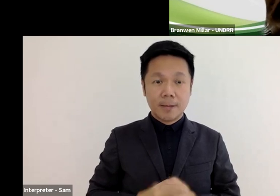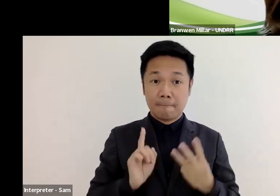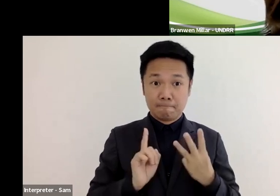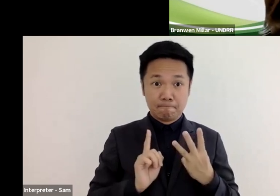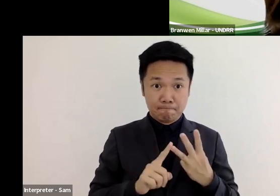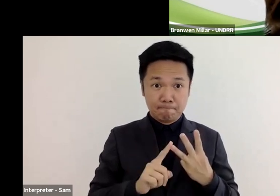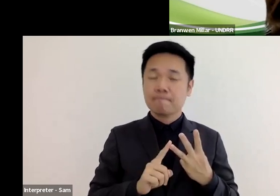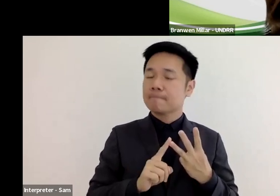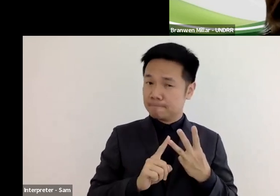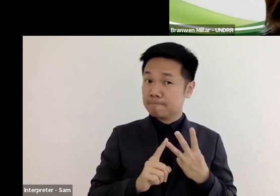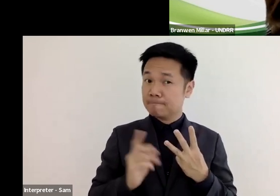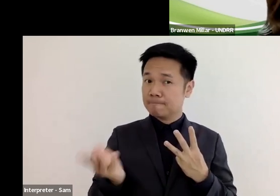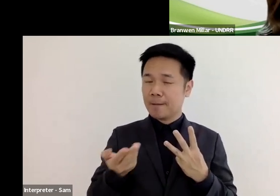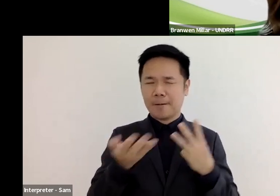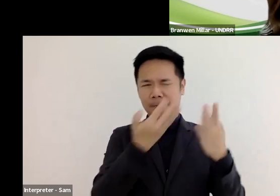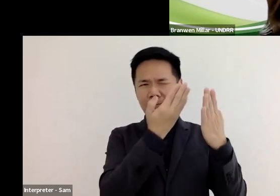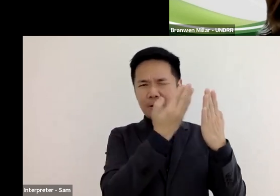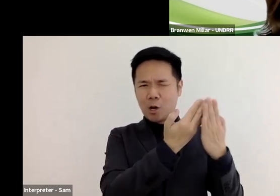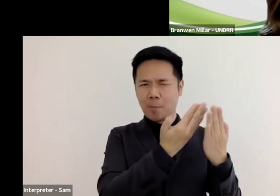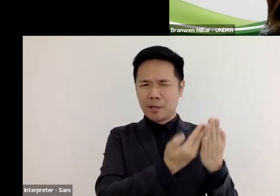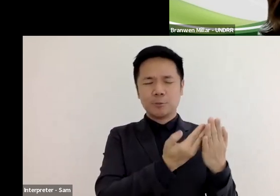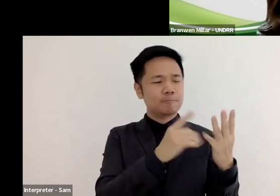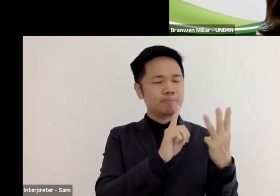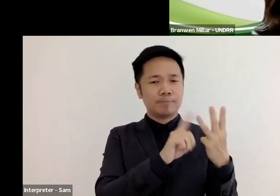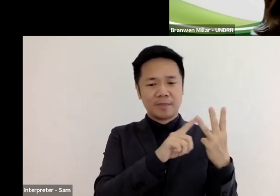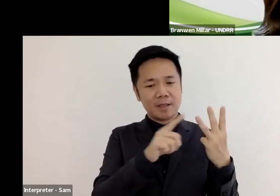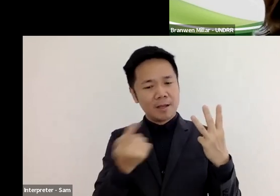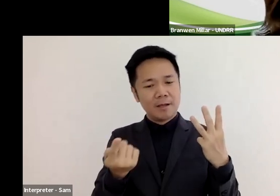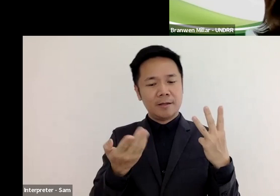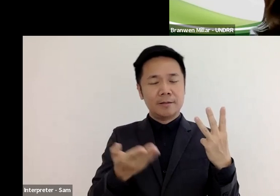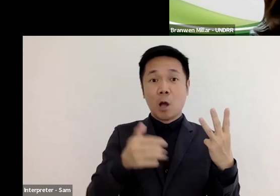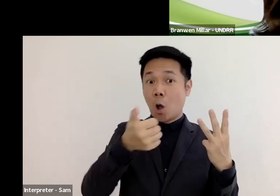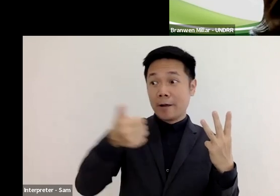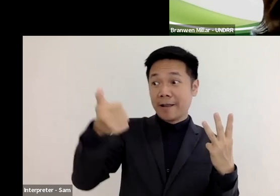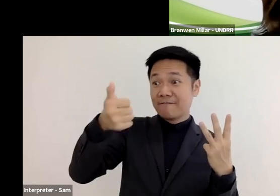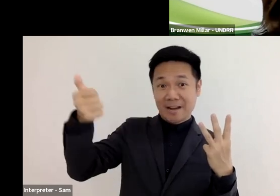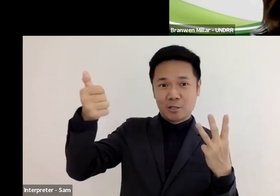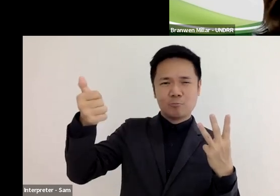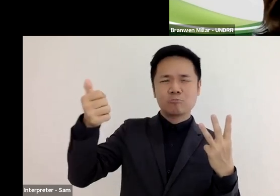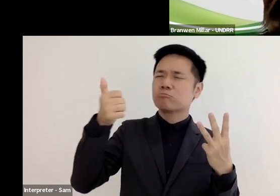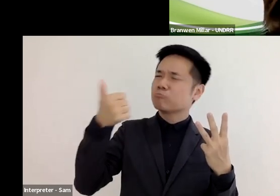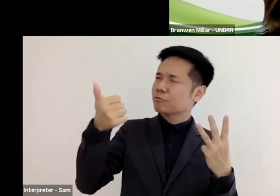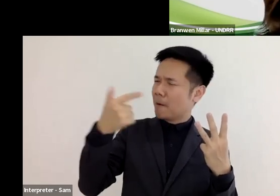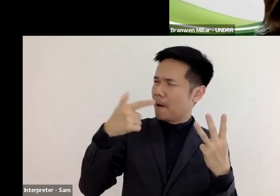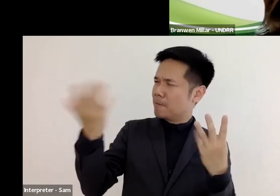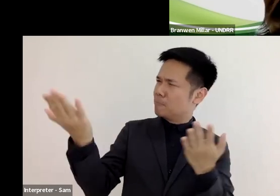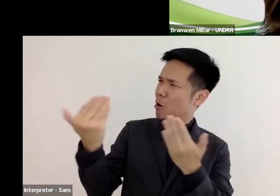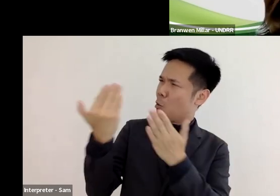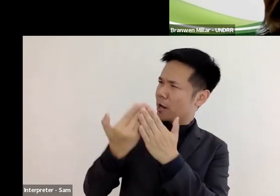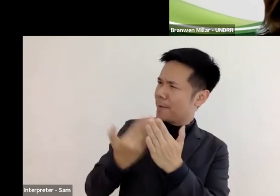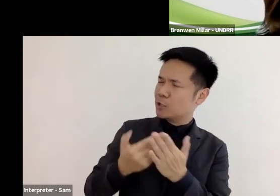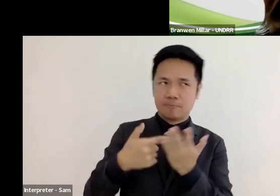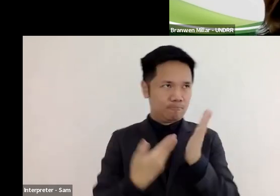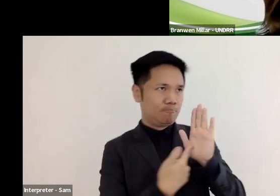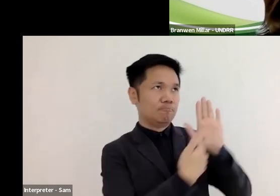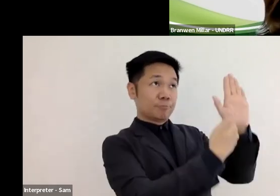support the recommendations put forward by dear Chandni Joshi. Now I would like to share some of